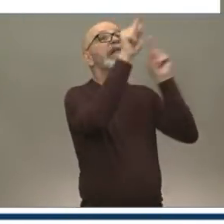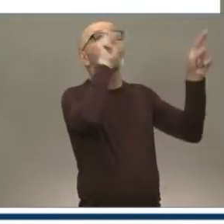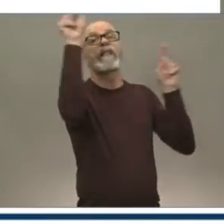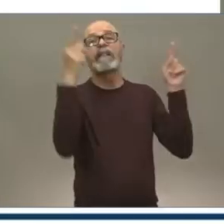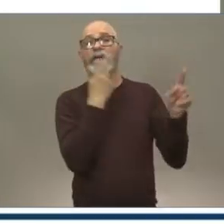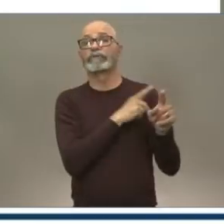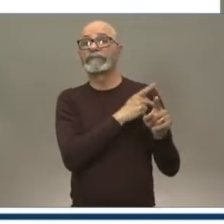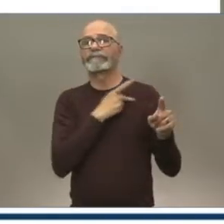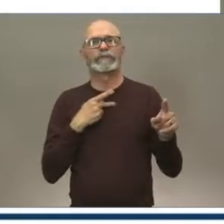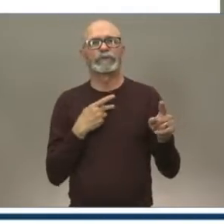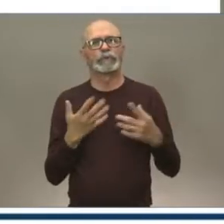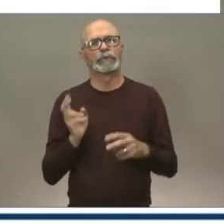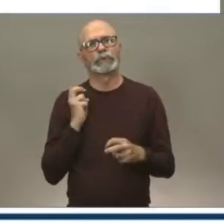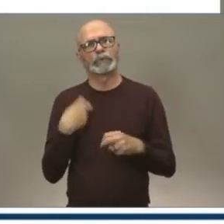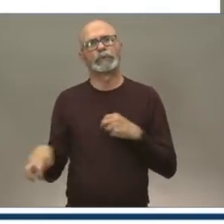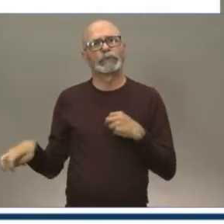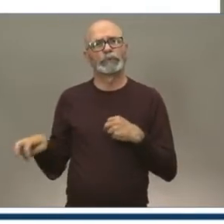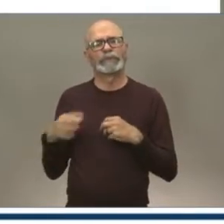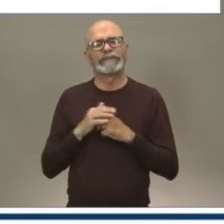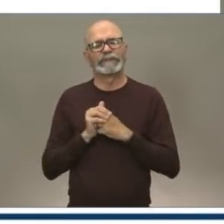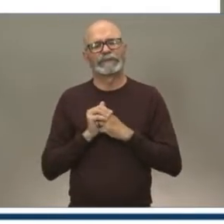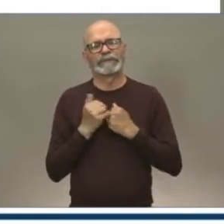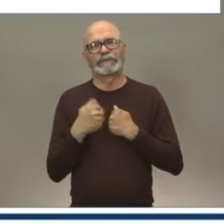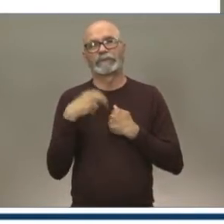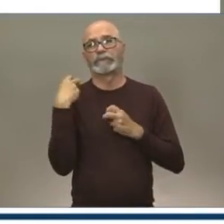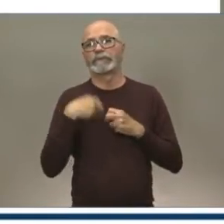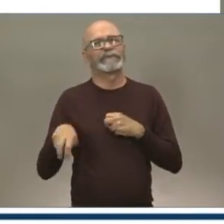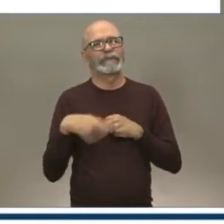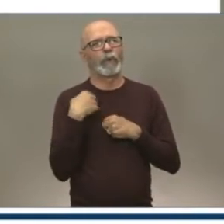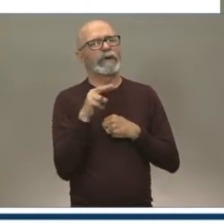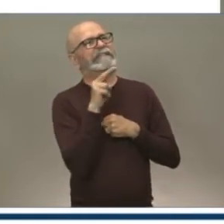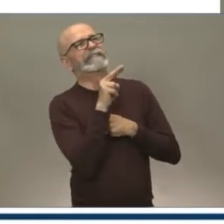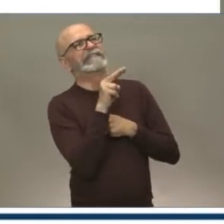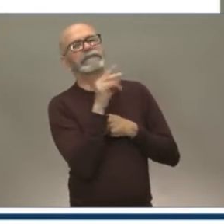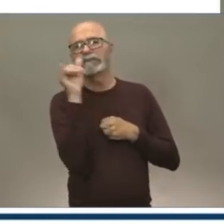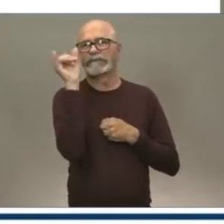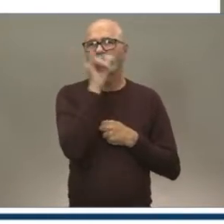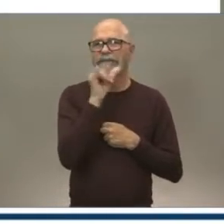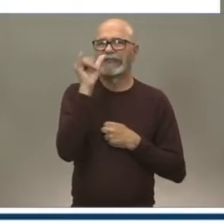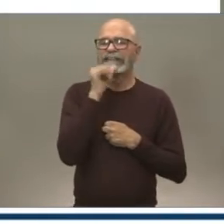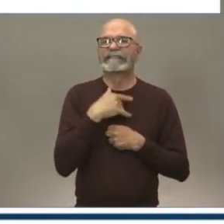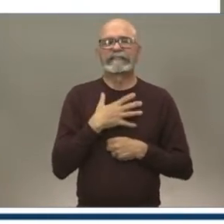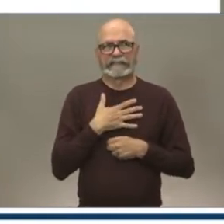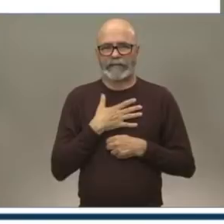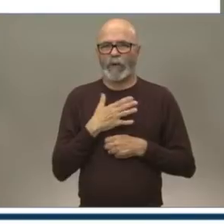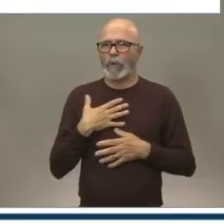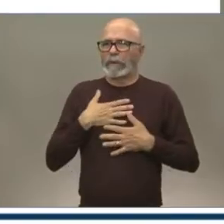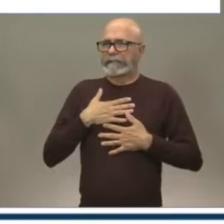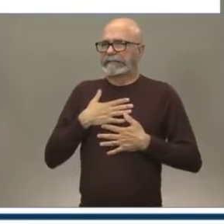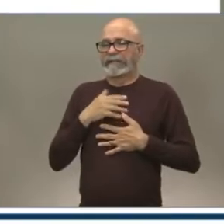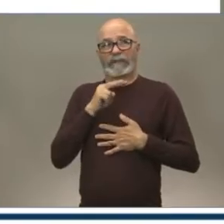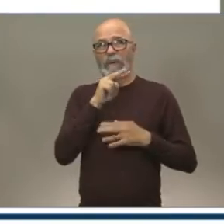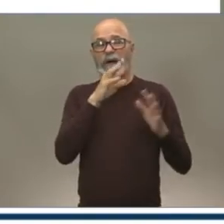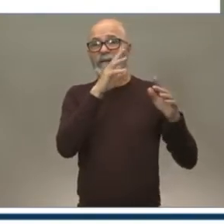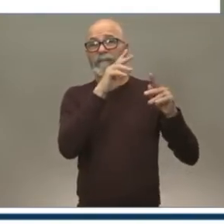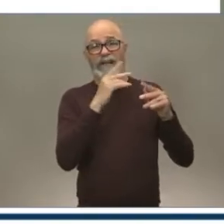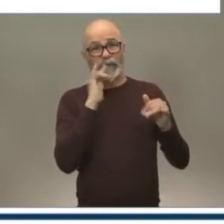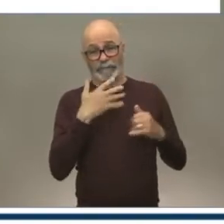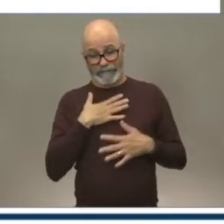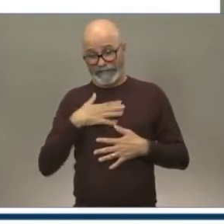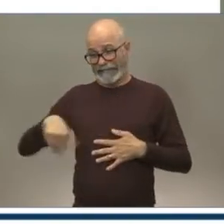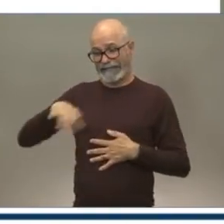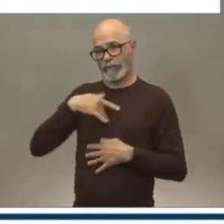anxious. I know it's making me anxious, and it's absolutely normal that situation as we're watching it creates that